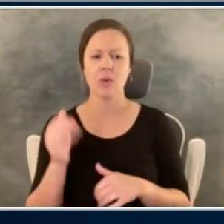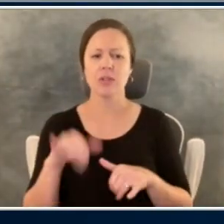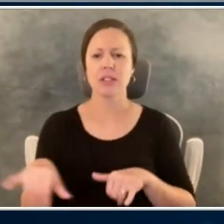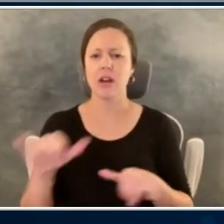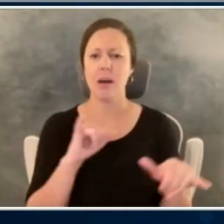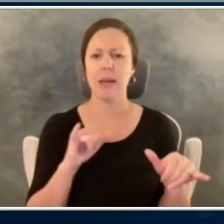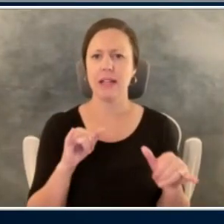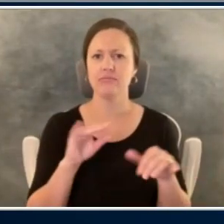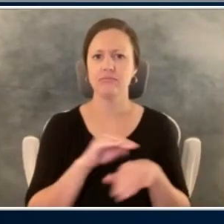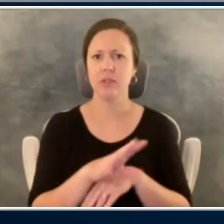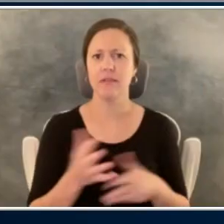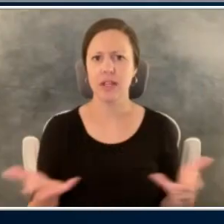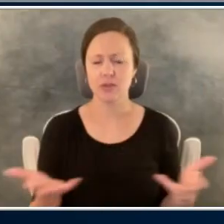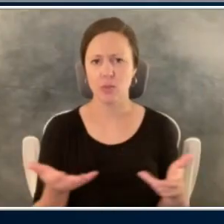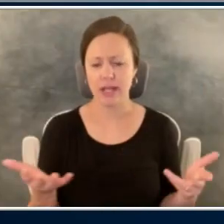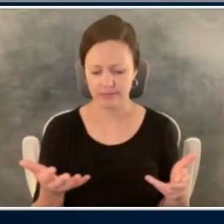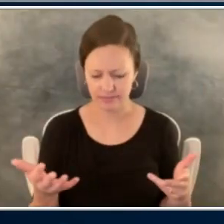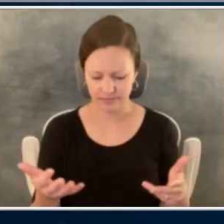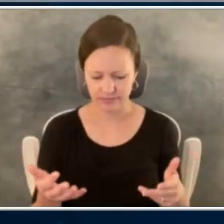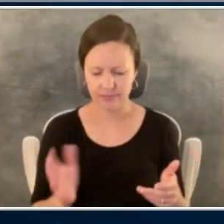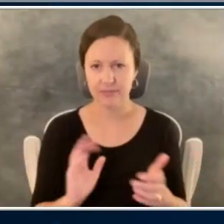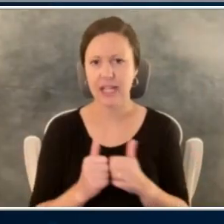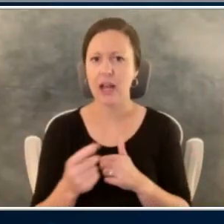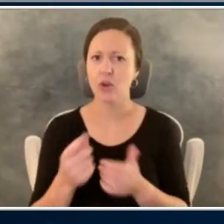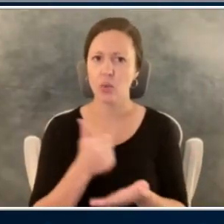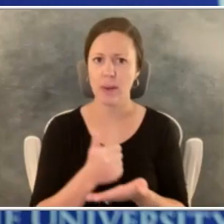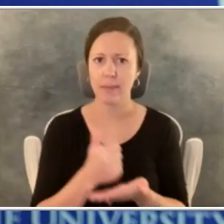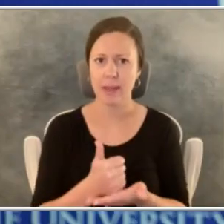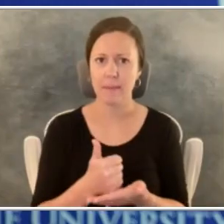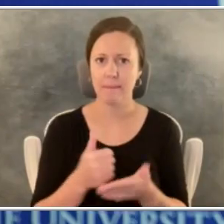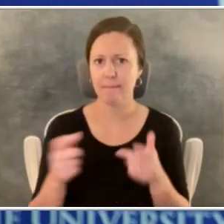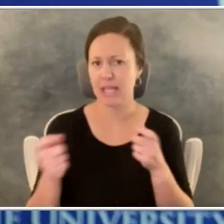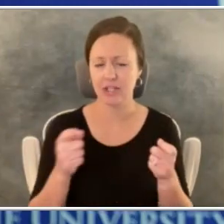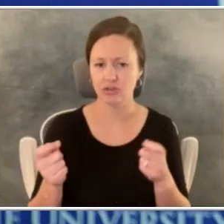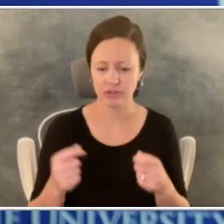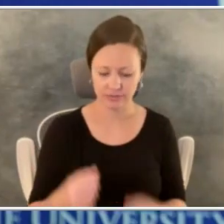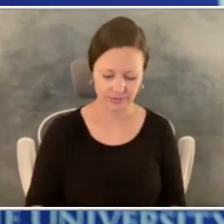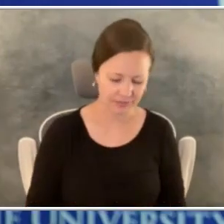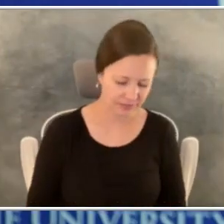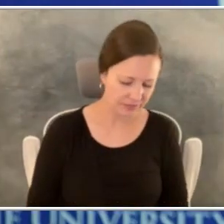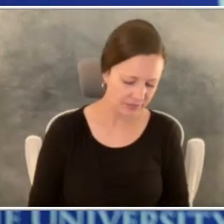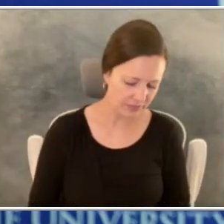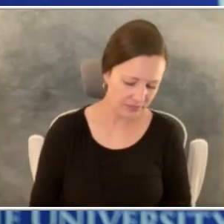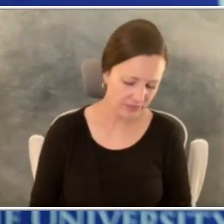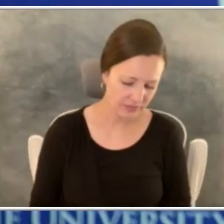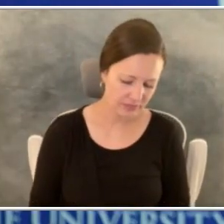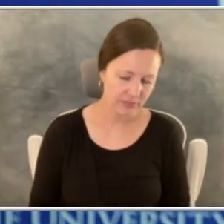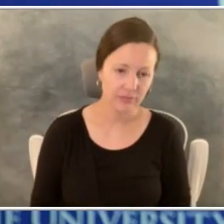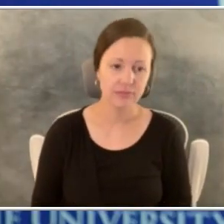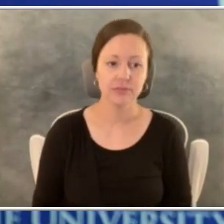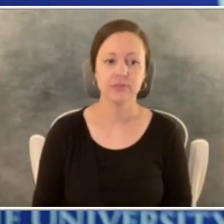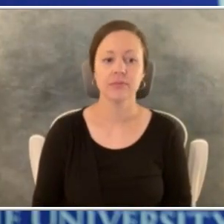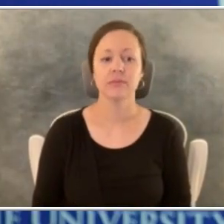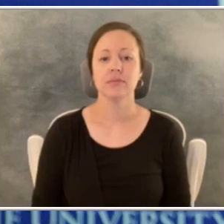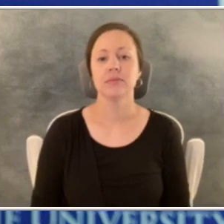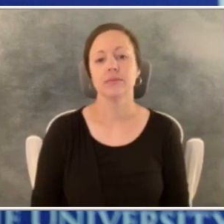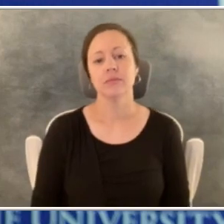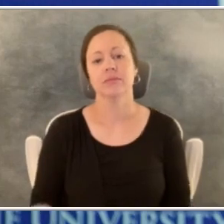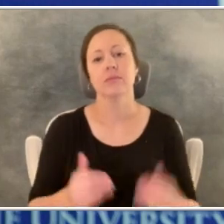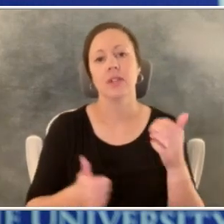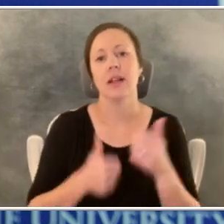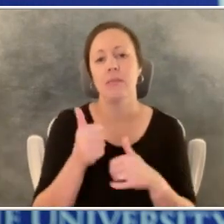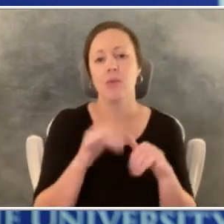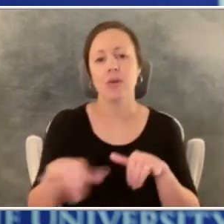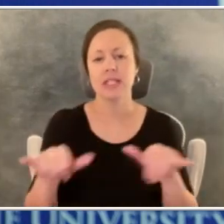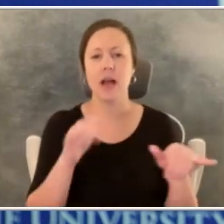with patients, and how do you help them manage those? Yeah, so the most common side effects after prostate radiation would be like